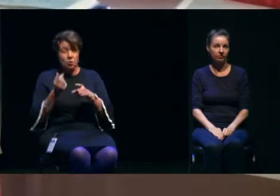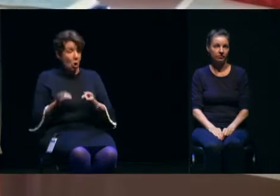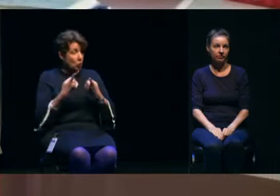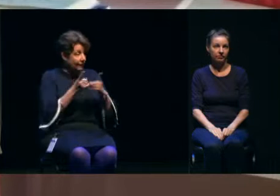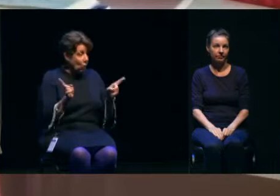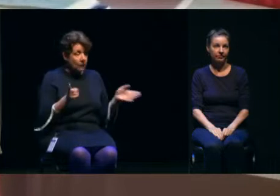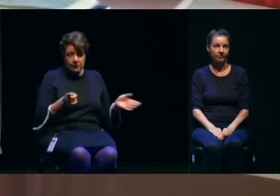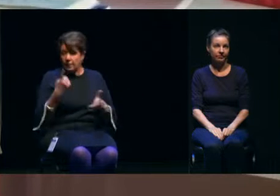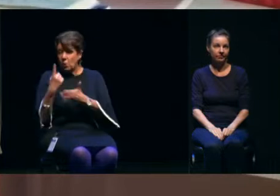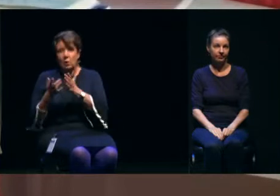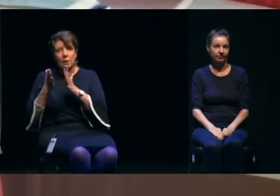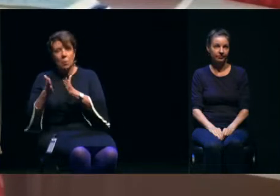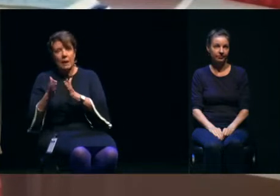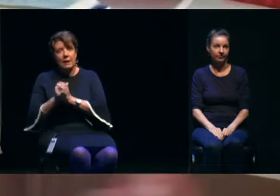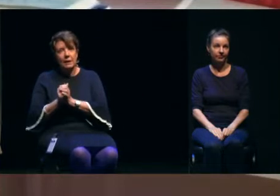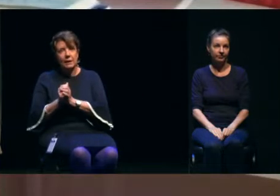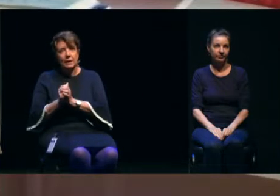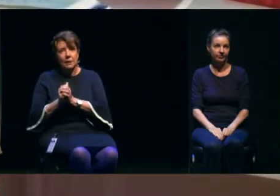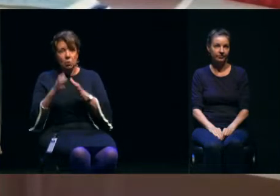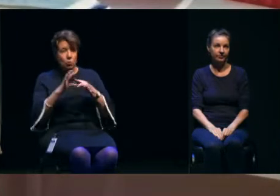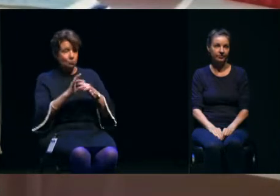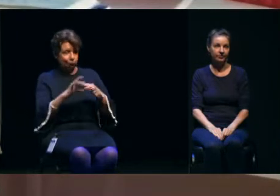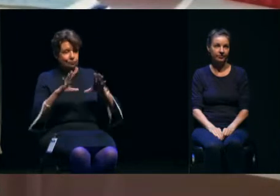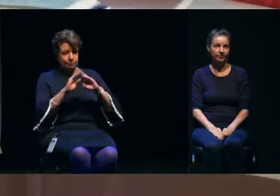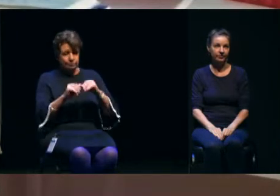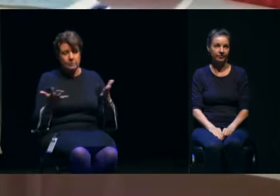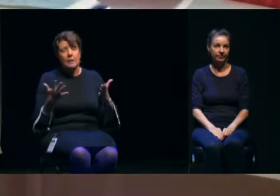The only way that you could dissolve a marriage was